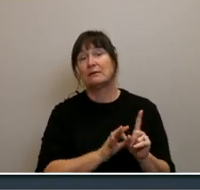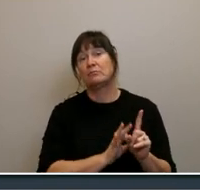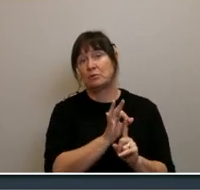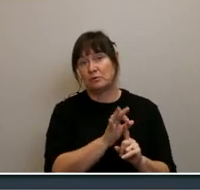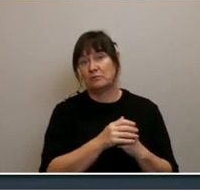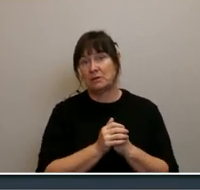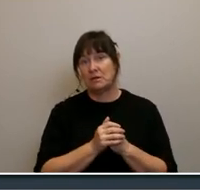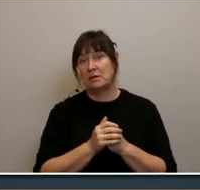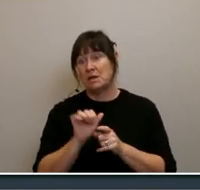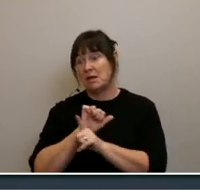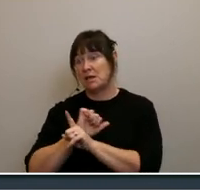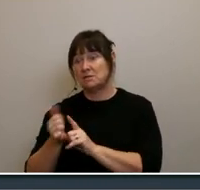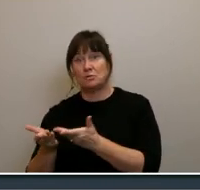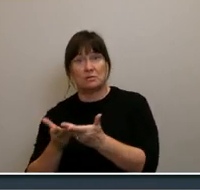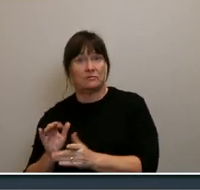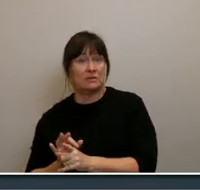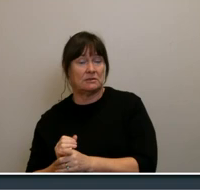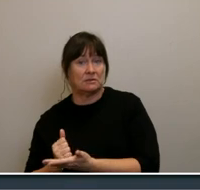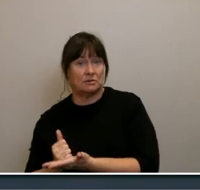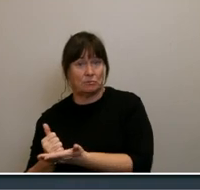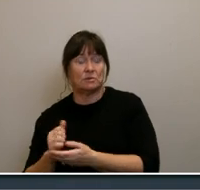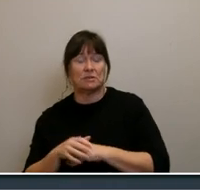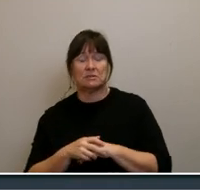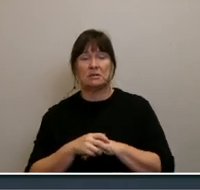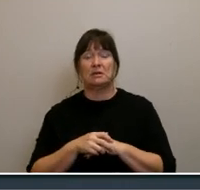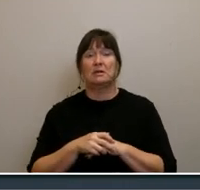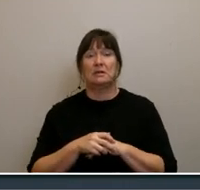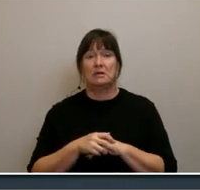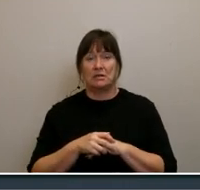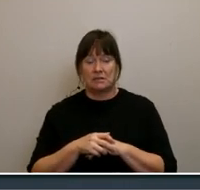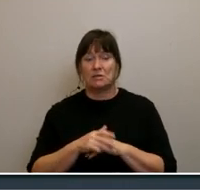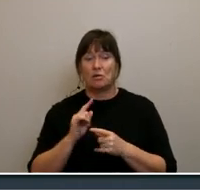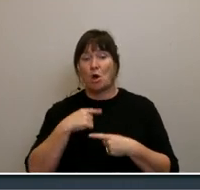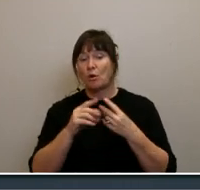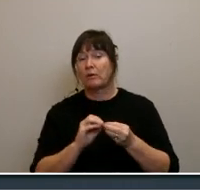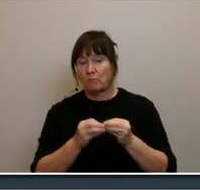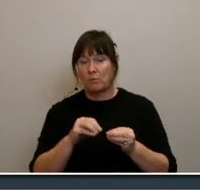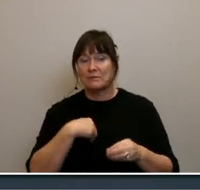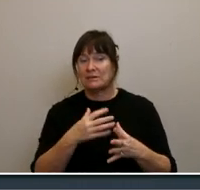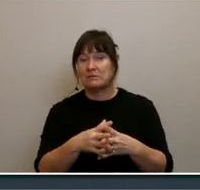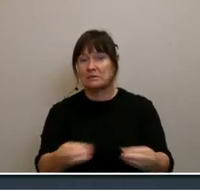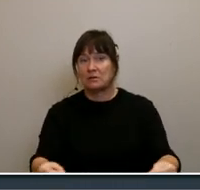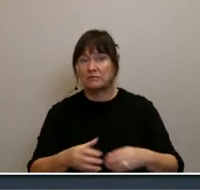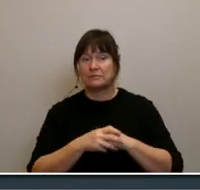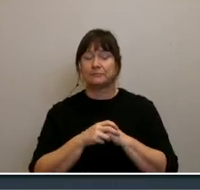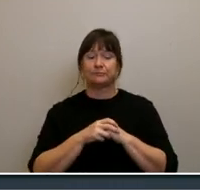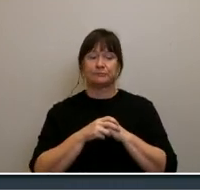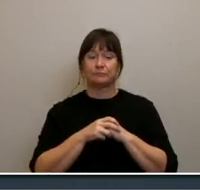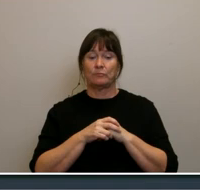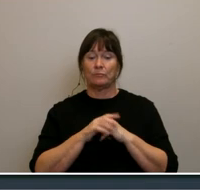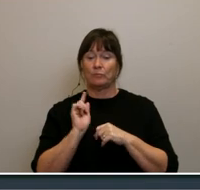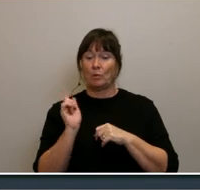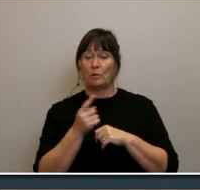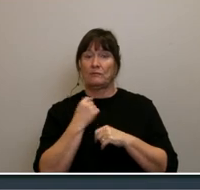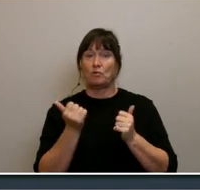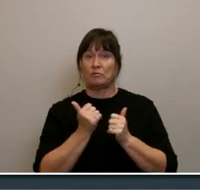services are supported. To achieve these outcomes, the ongoing issues need to be addressed. Napier City Business Inc. has already